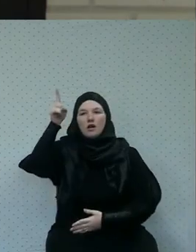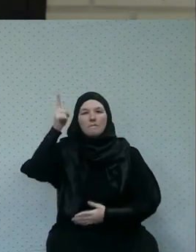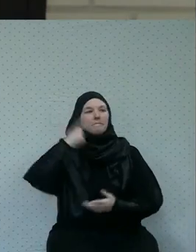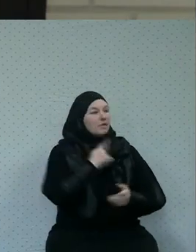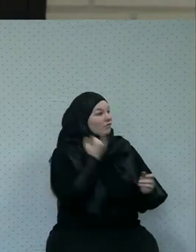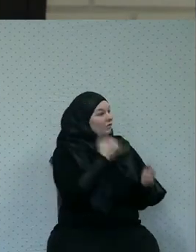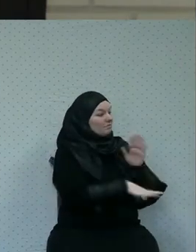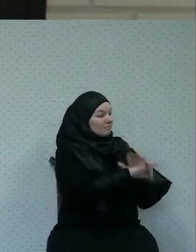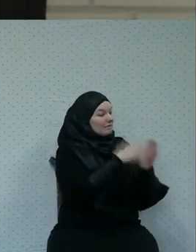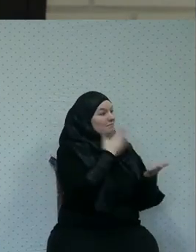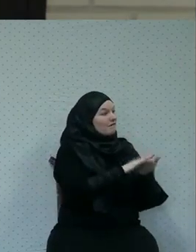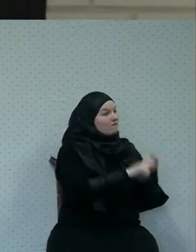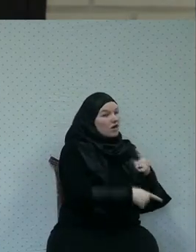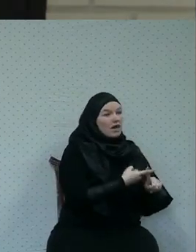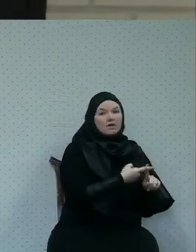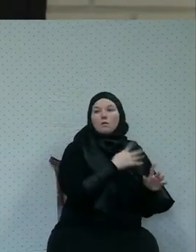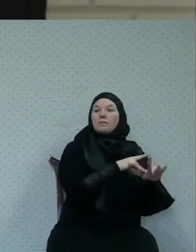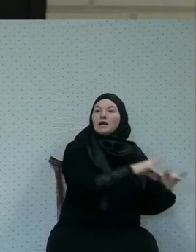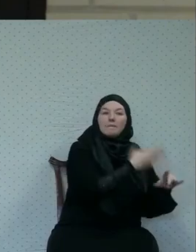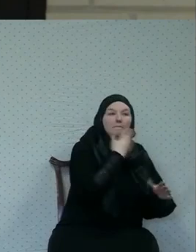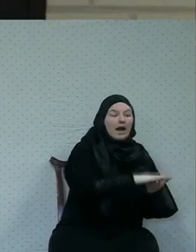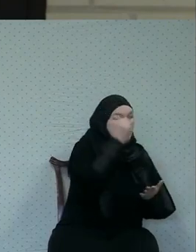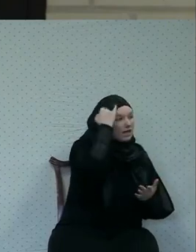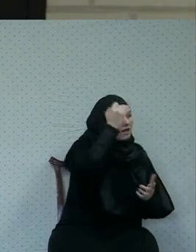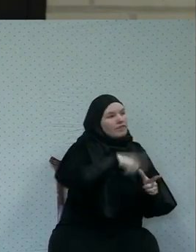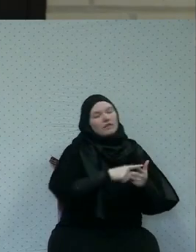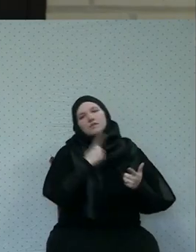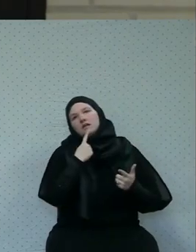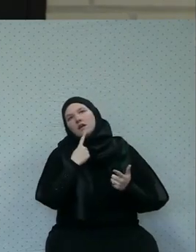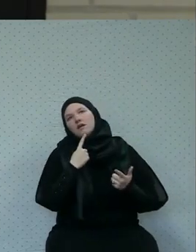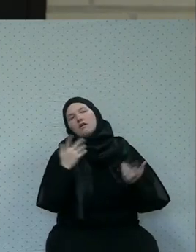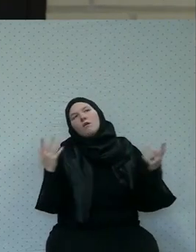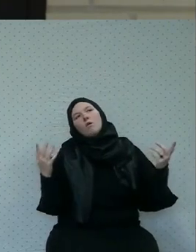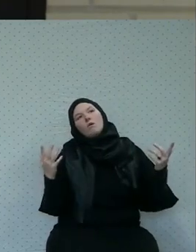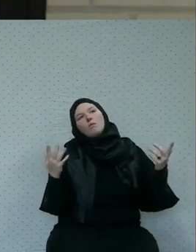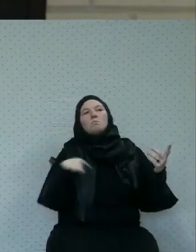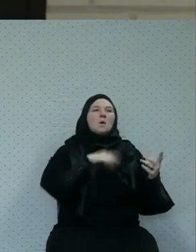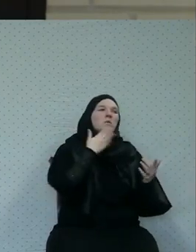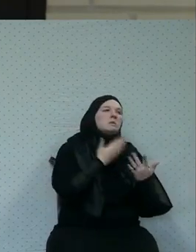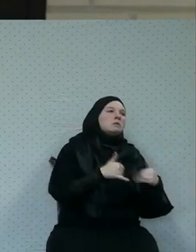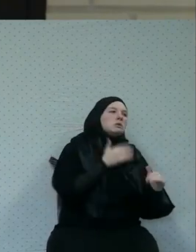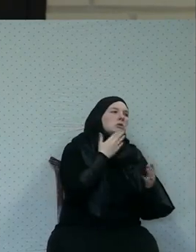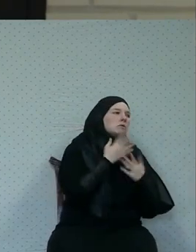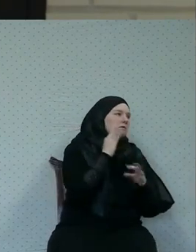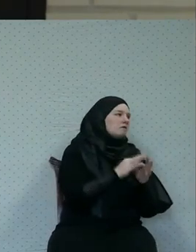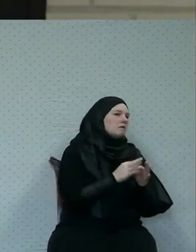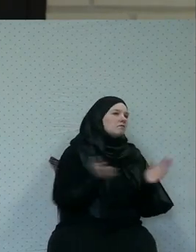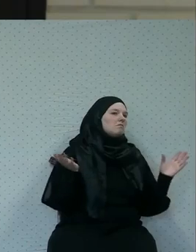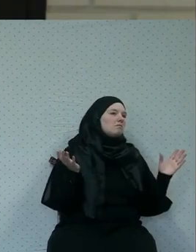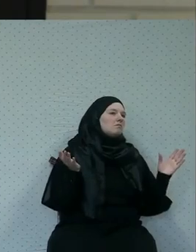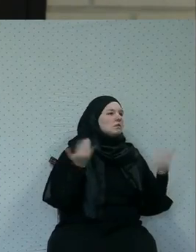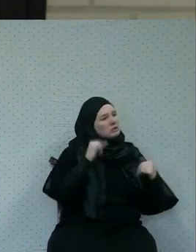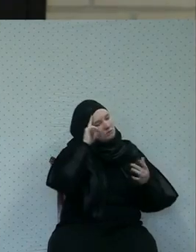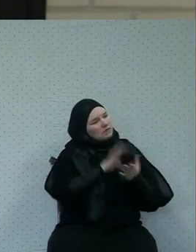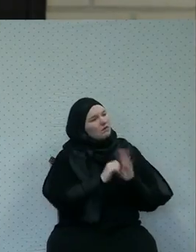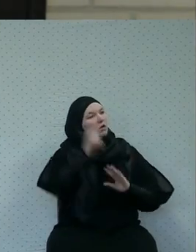bad friends, bad ideas, and then say, but we are righteous. One of the rules of Allah subhanahu